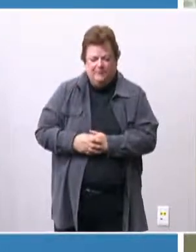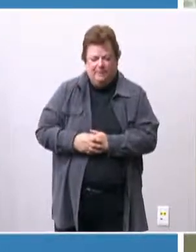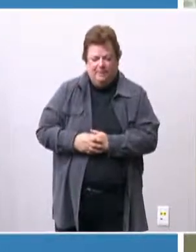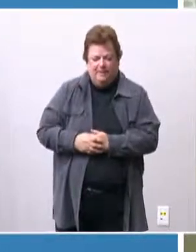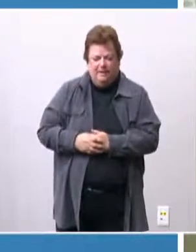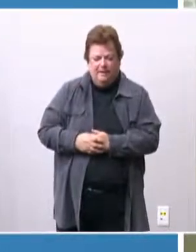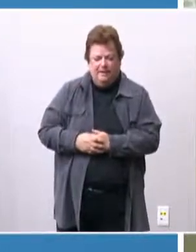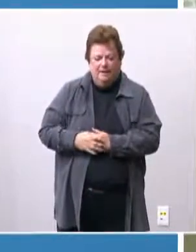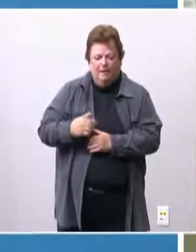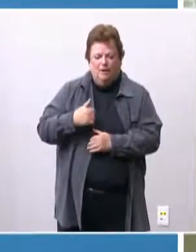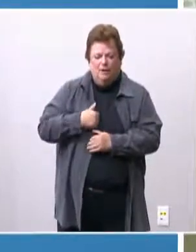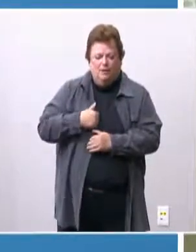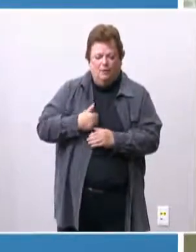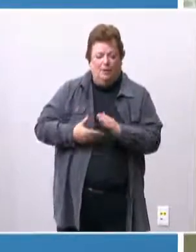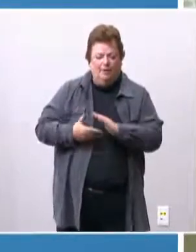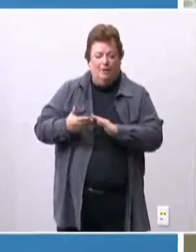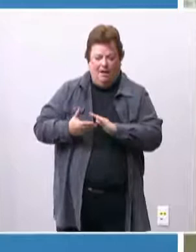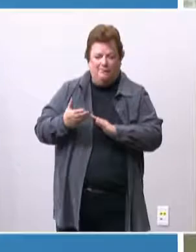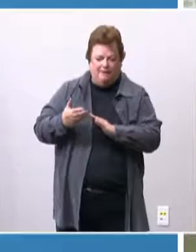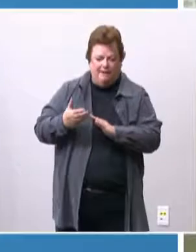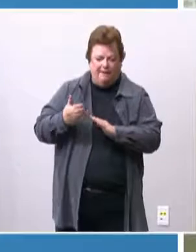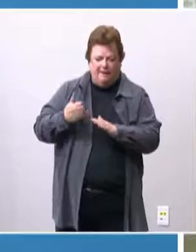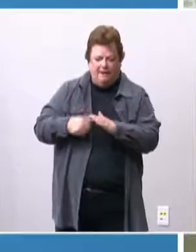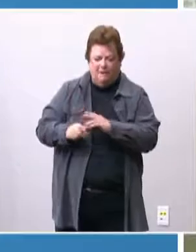are operating under a very strained